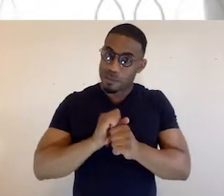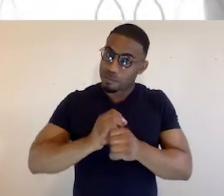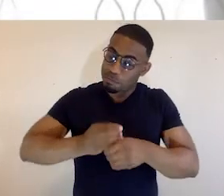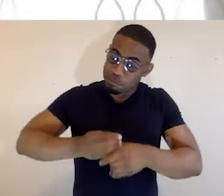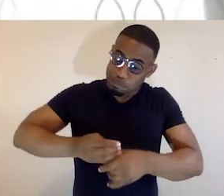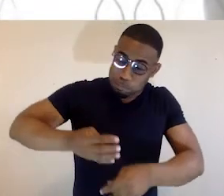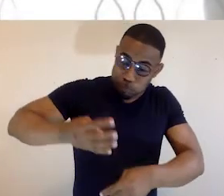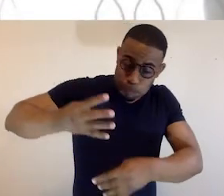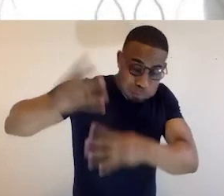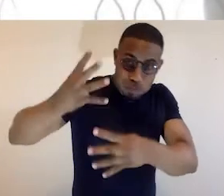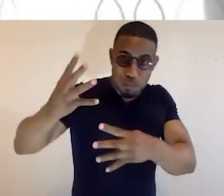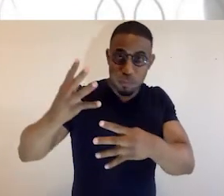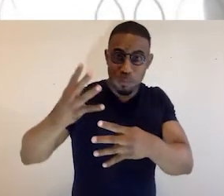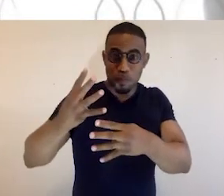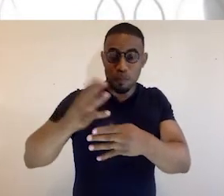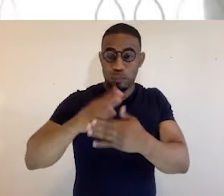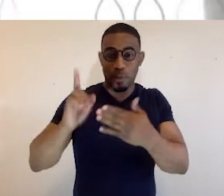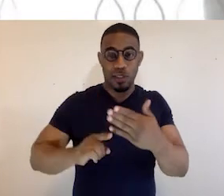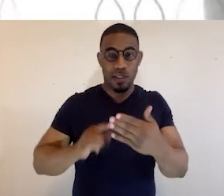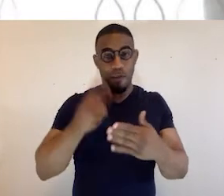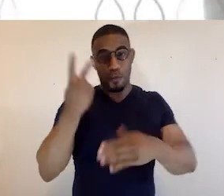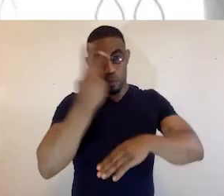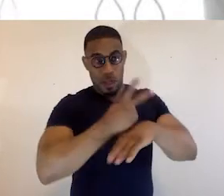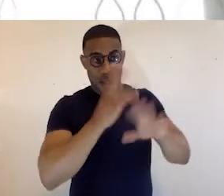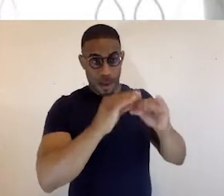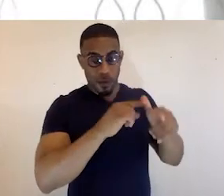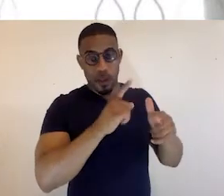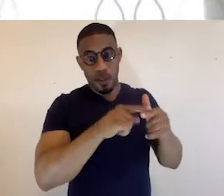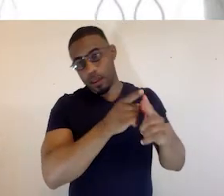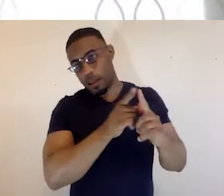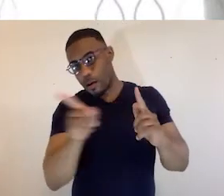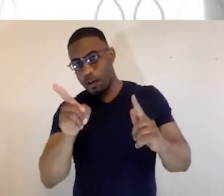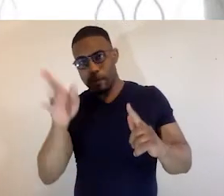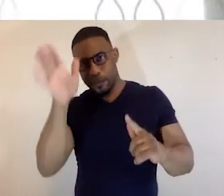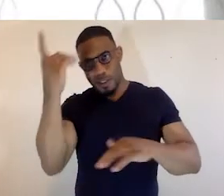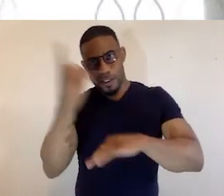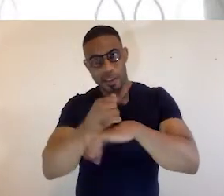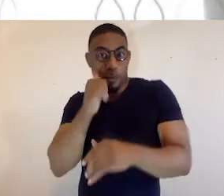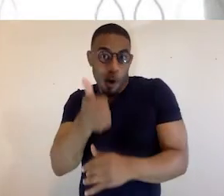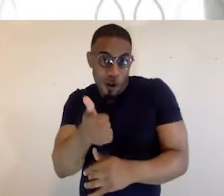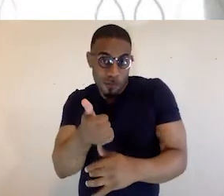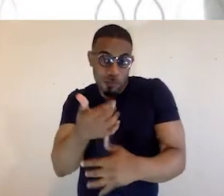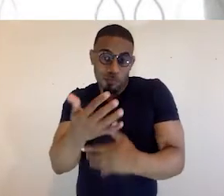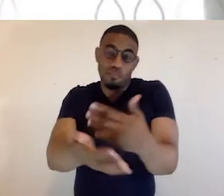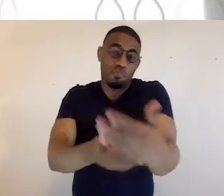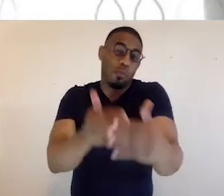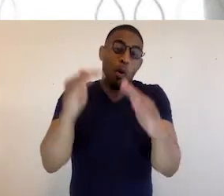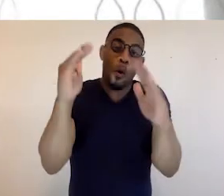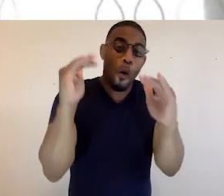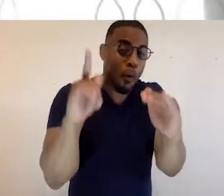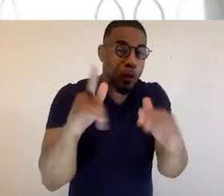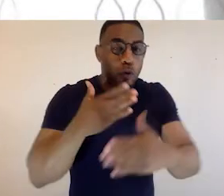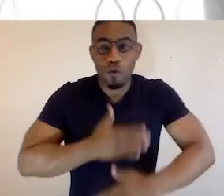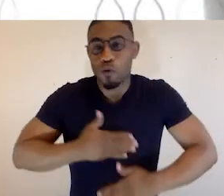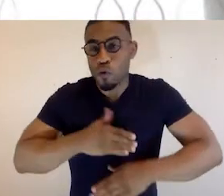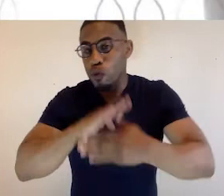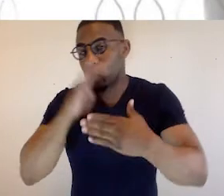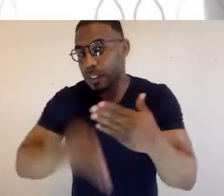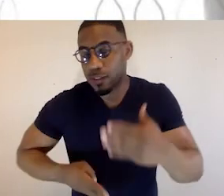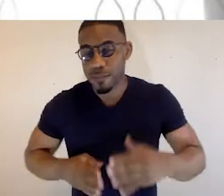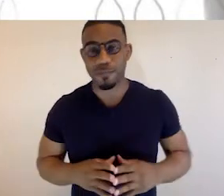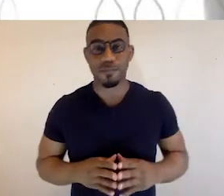weekend. We have 2 days of our conference and then off to Father's Day tomorrow. So hopefully you're enjoying your